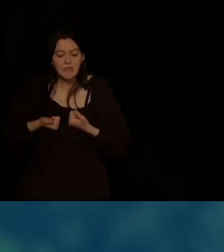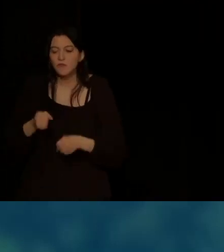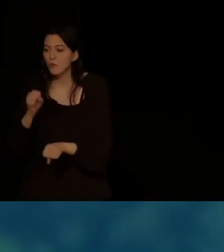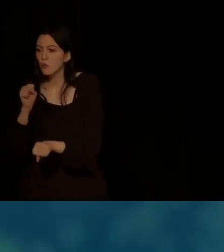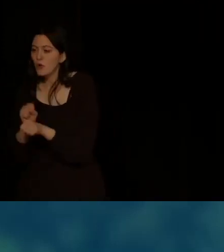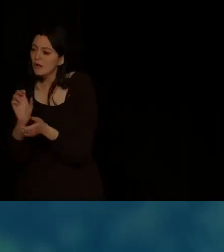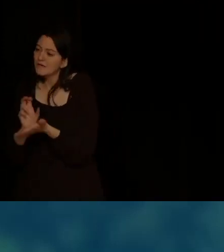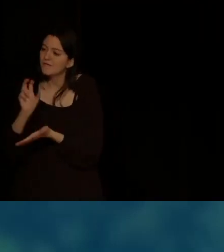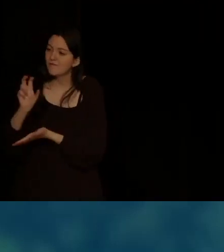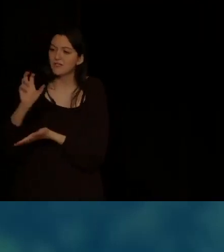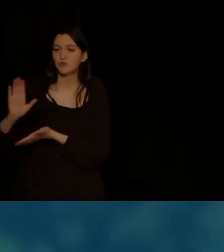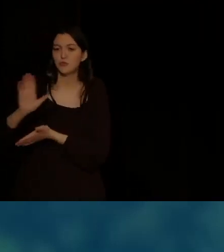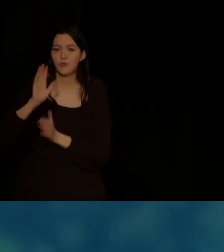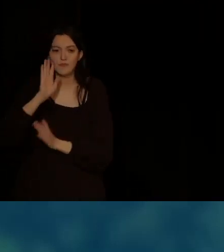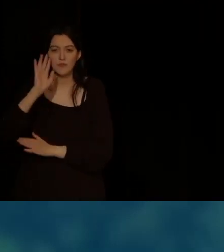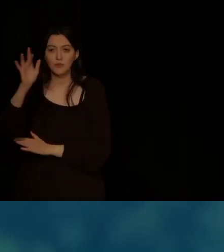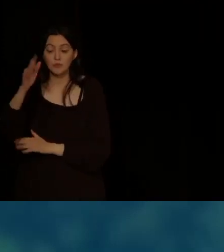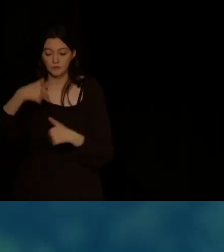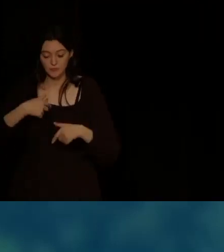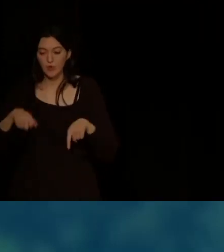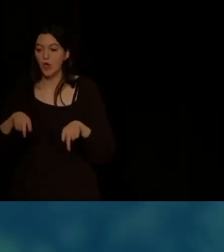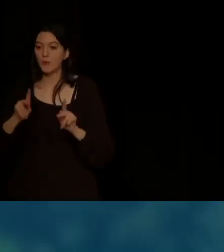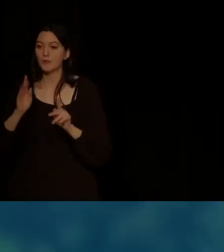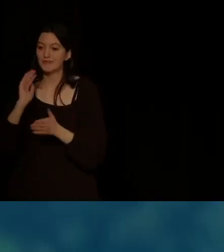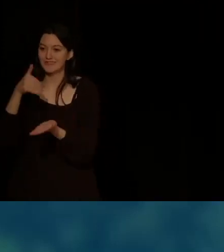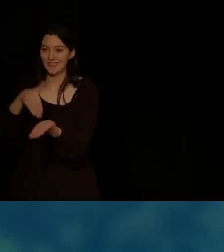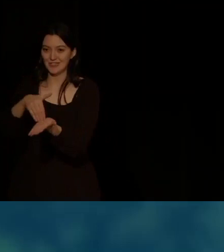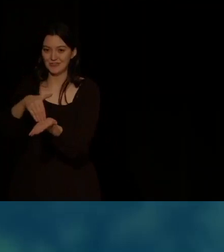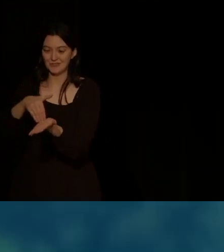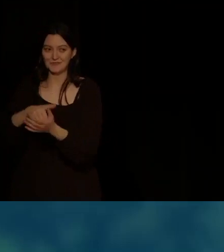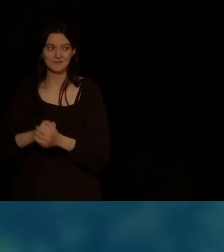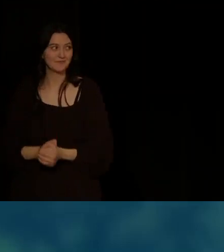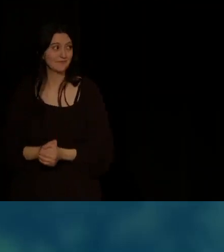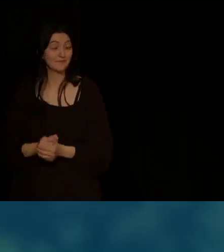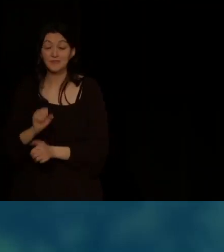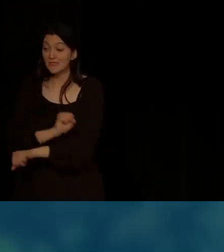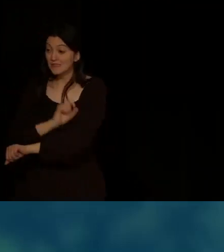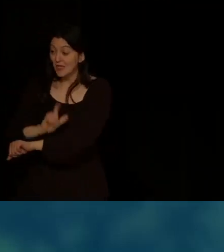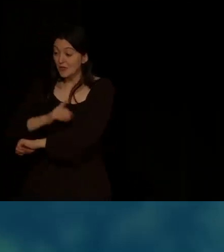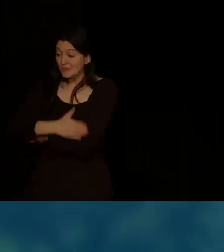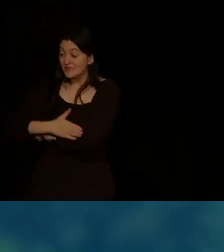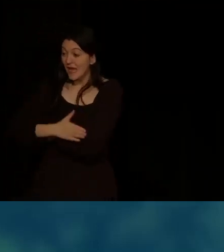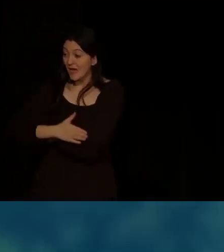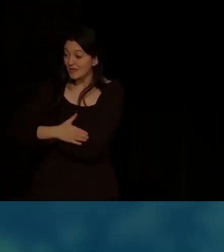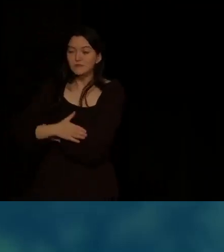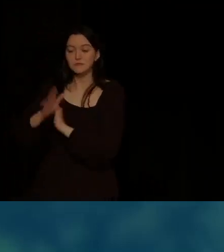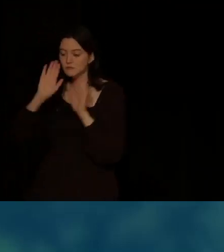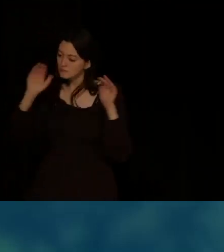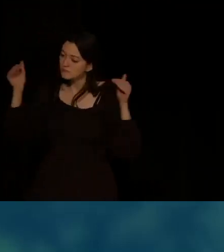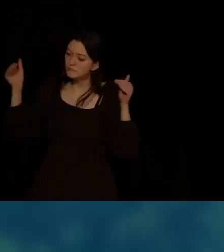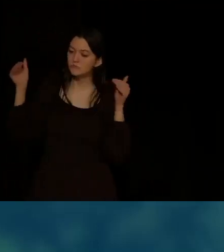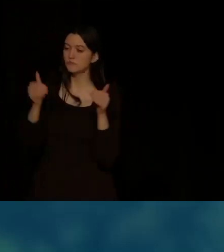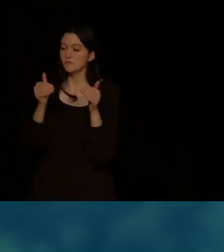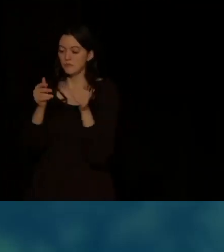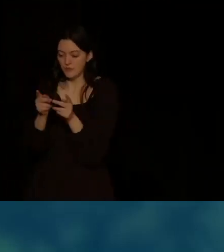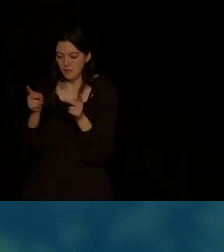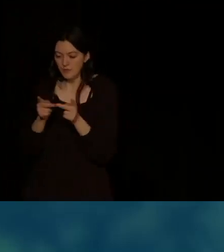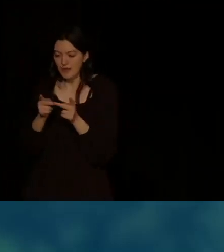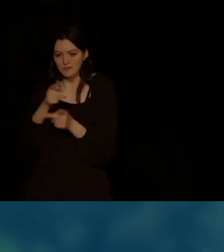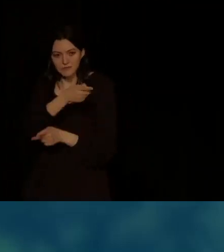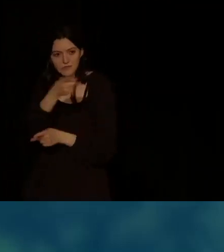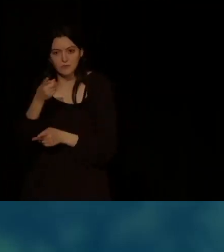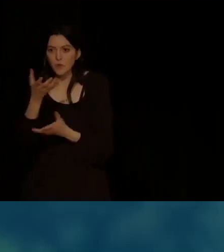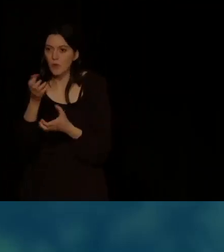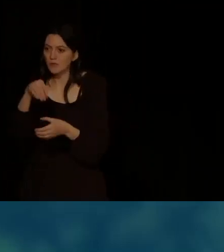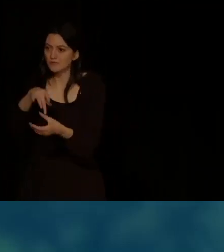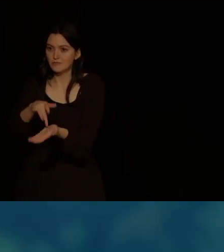in your future. We are Opportunity Central. St. Louis County remains laser focused on being a place where everyone wants to